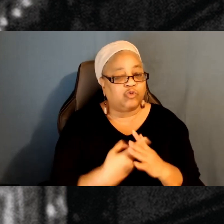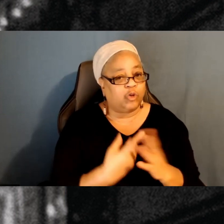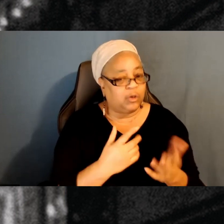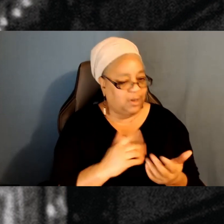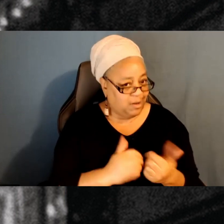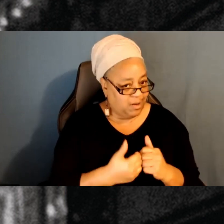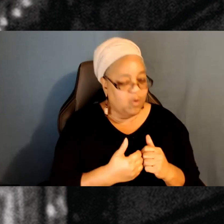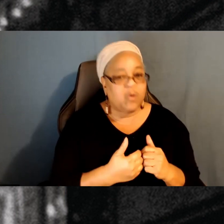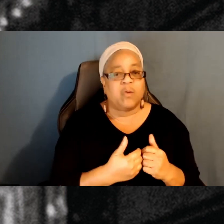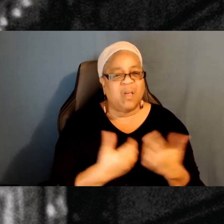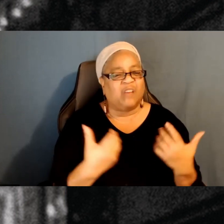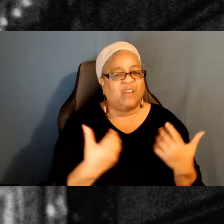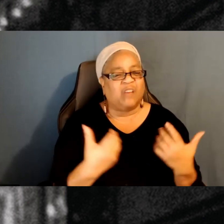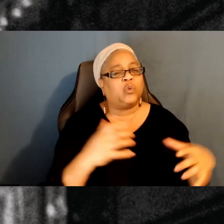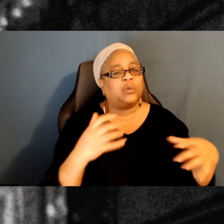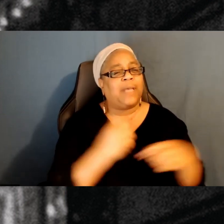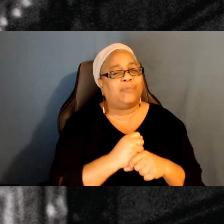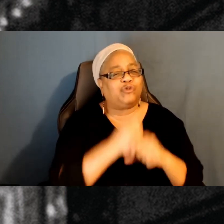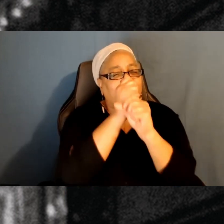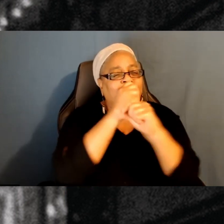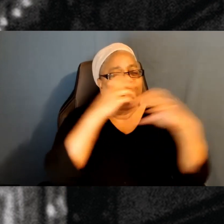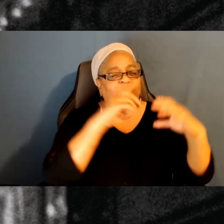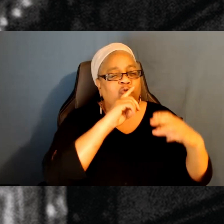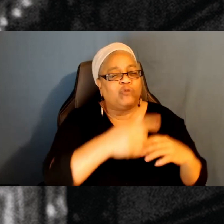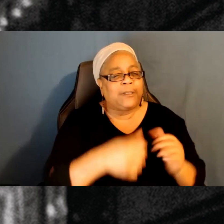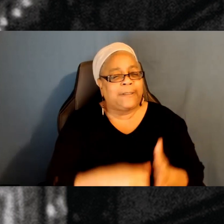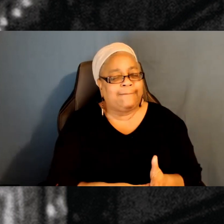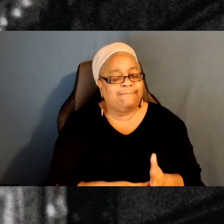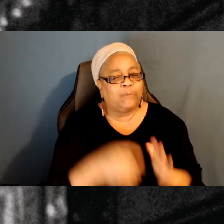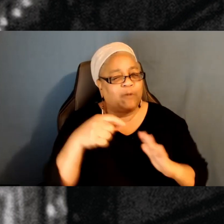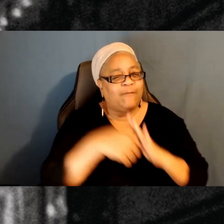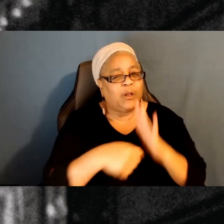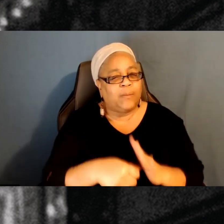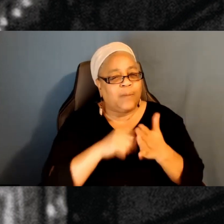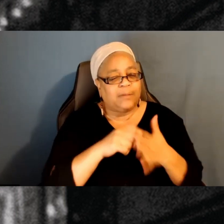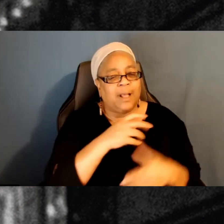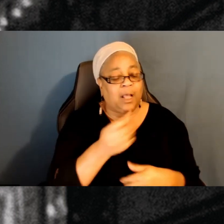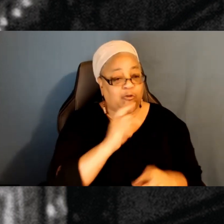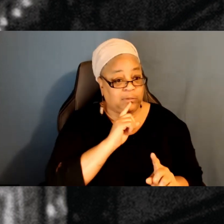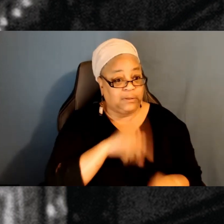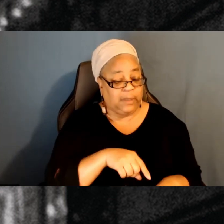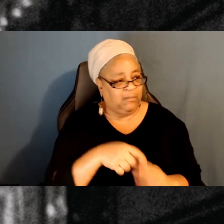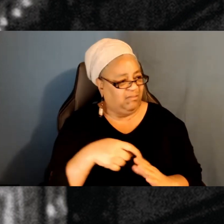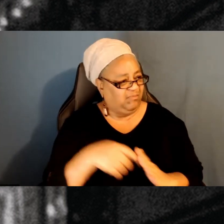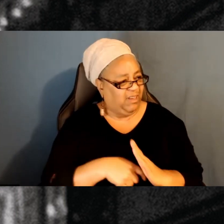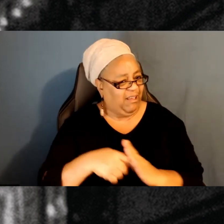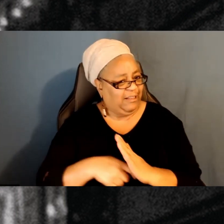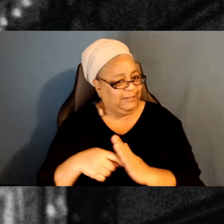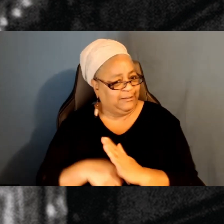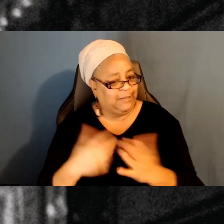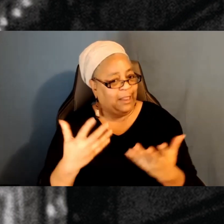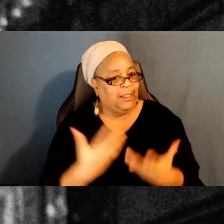capture the really profound impression and the intensity of the responses that those artworks left with